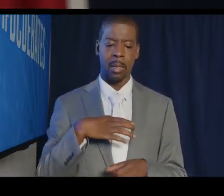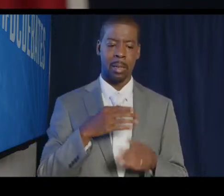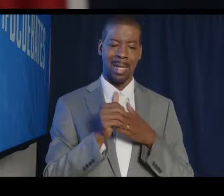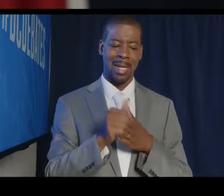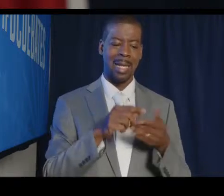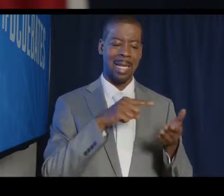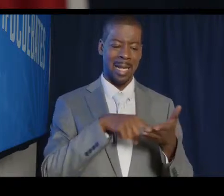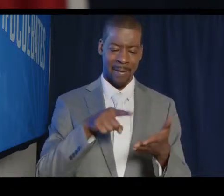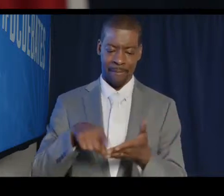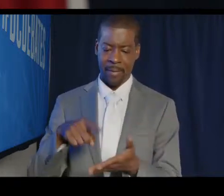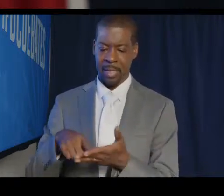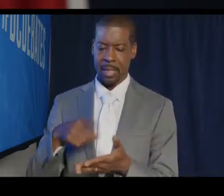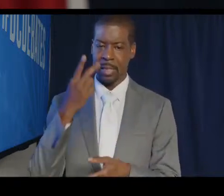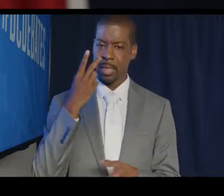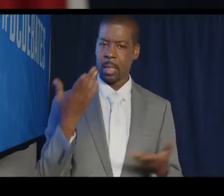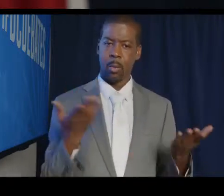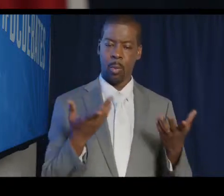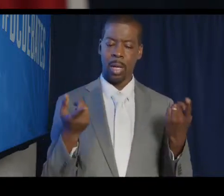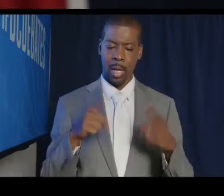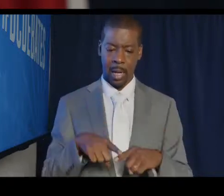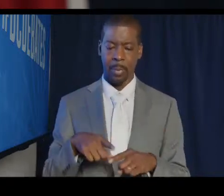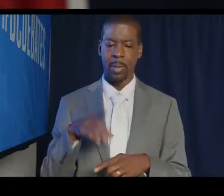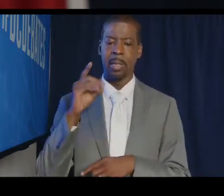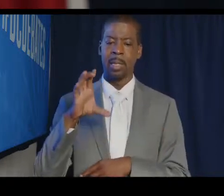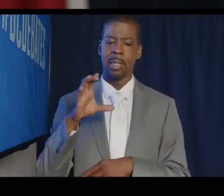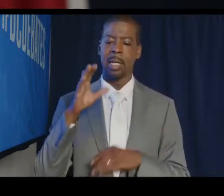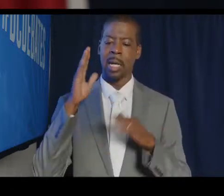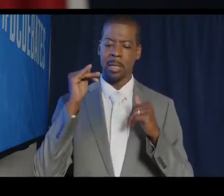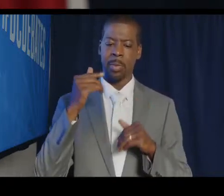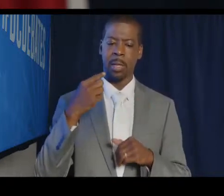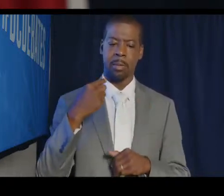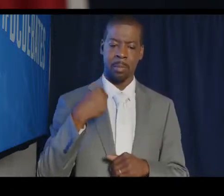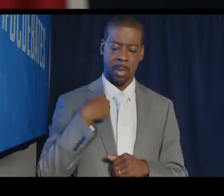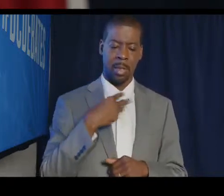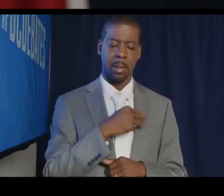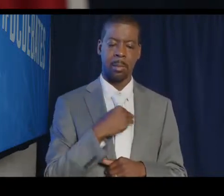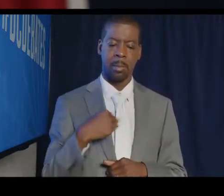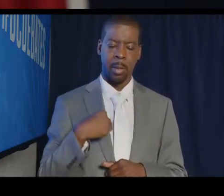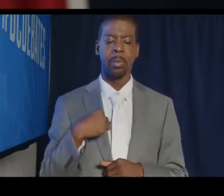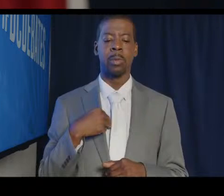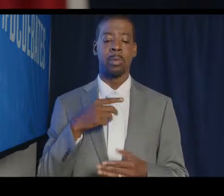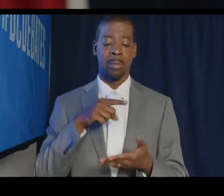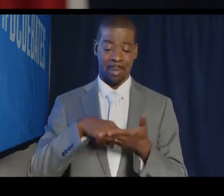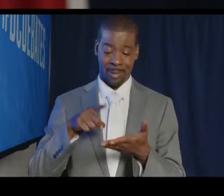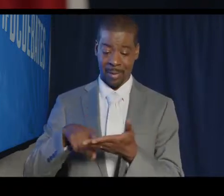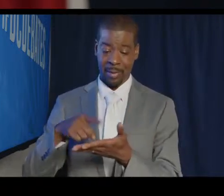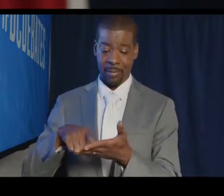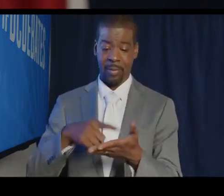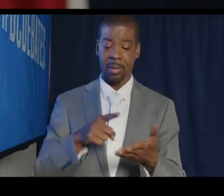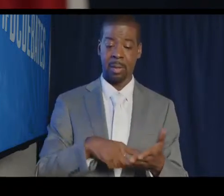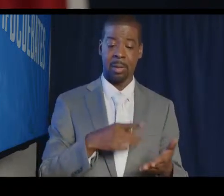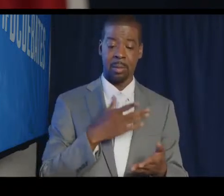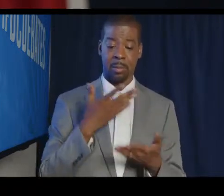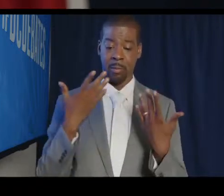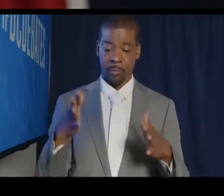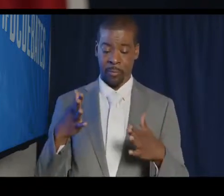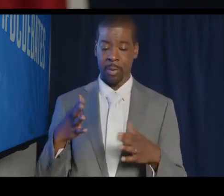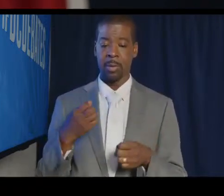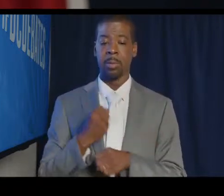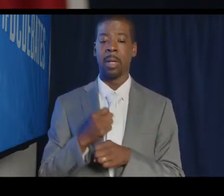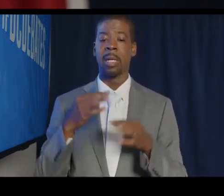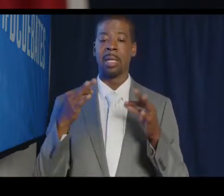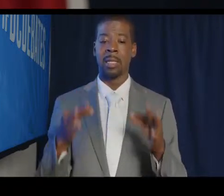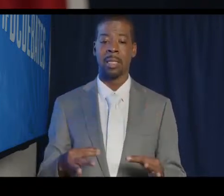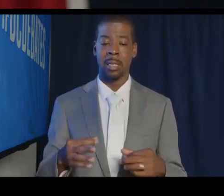to run that investigation thoroughly, and we're going to make a decision on the outcome after we've done the work. But if we jump ahead, then we will